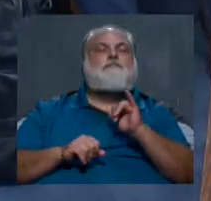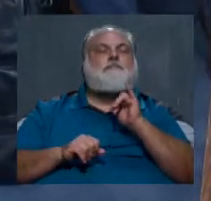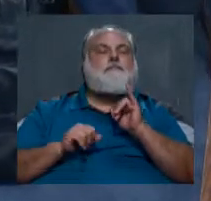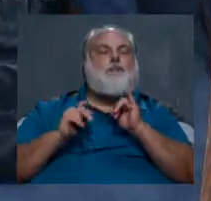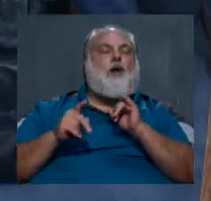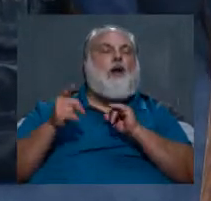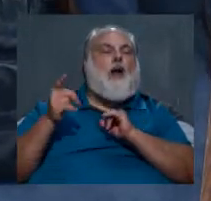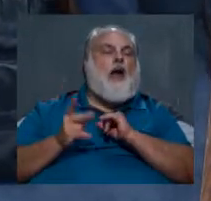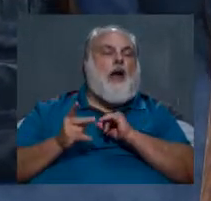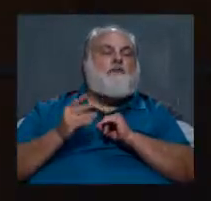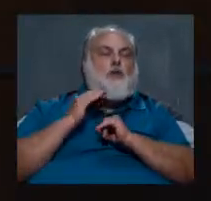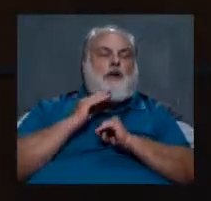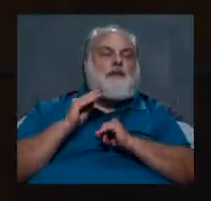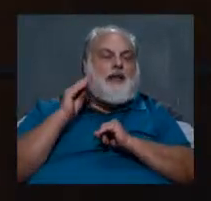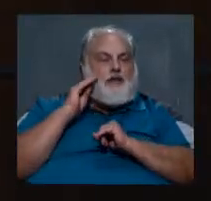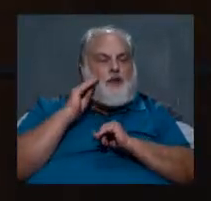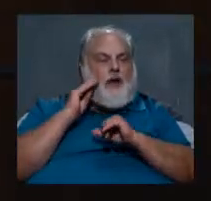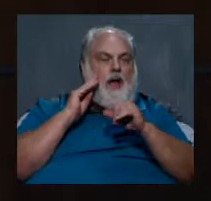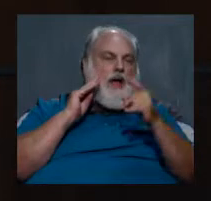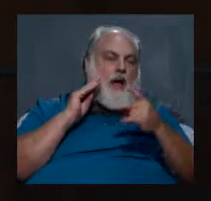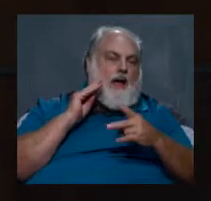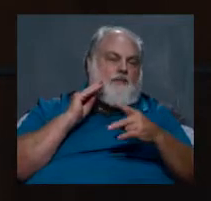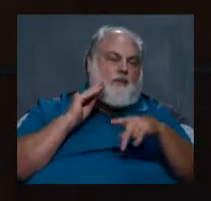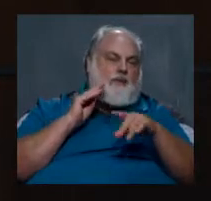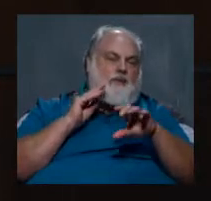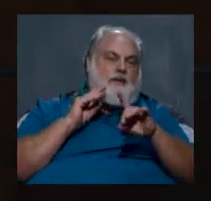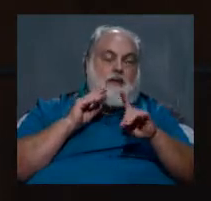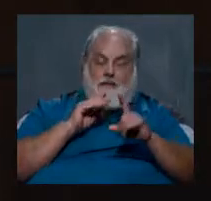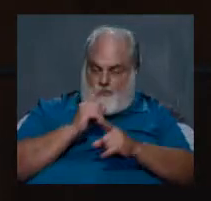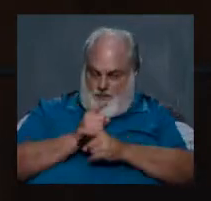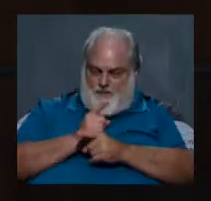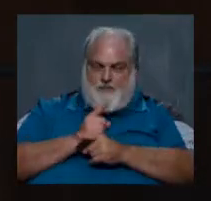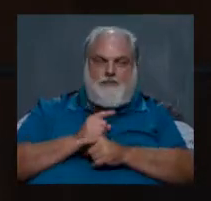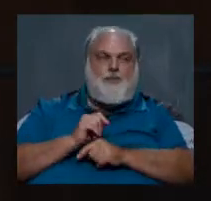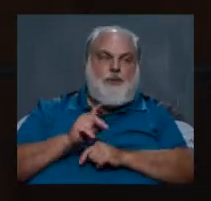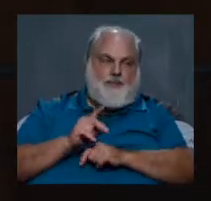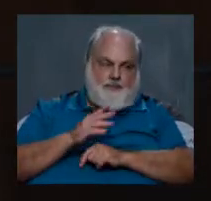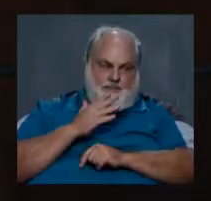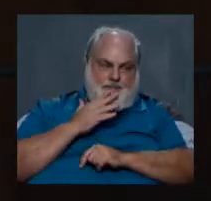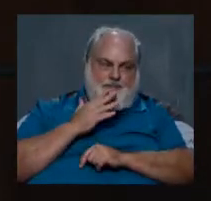half of it as residential and then the other half as PCD. Roughly half. Okay. Yes.